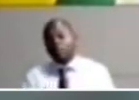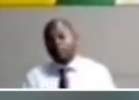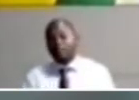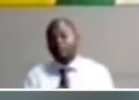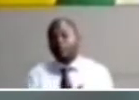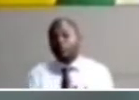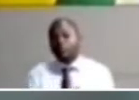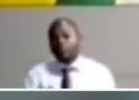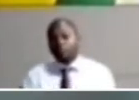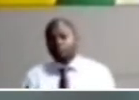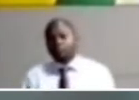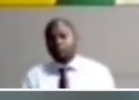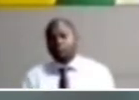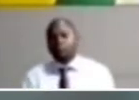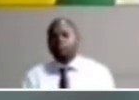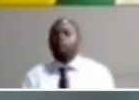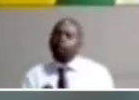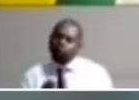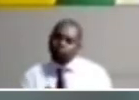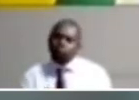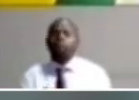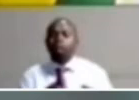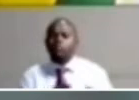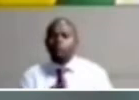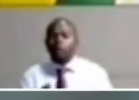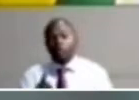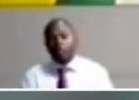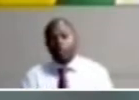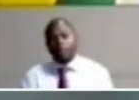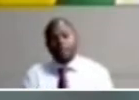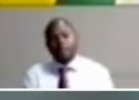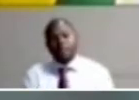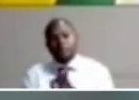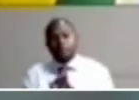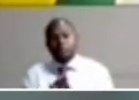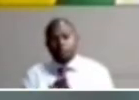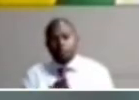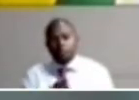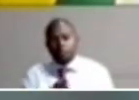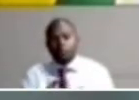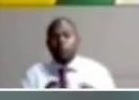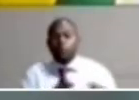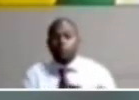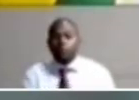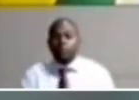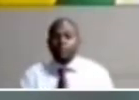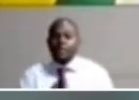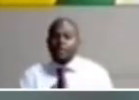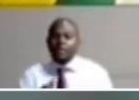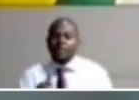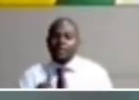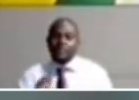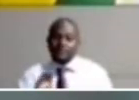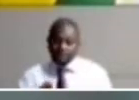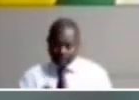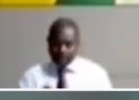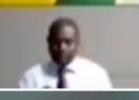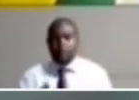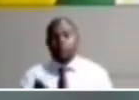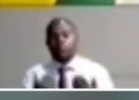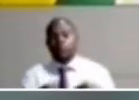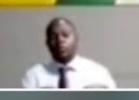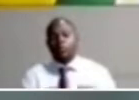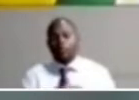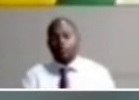which is the preferred way, or else get a special exemption from the RDC with the concurrence